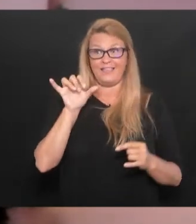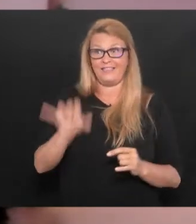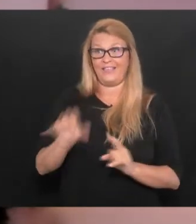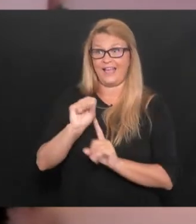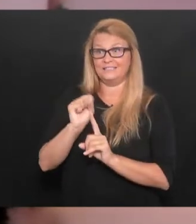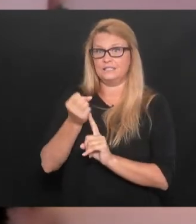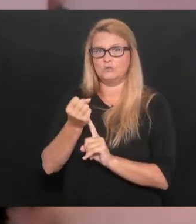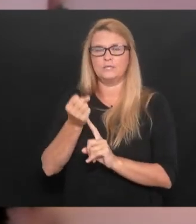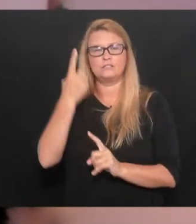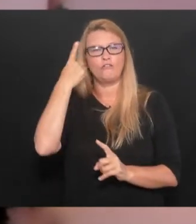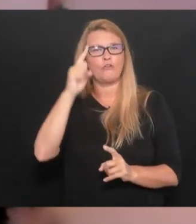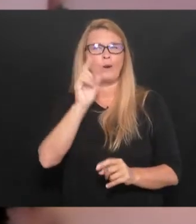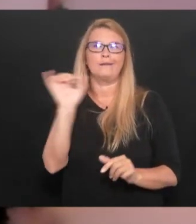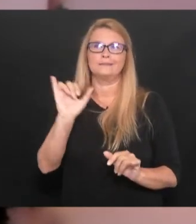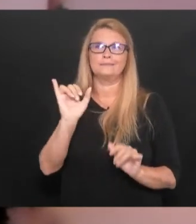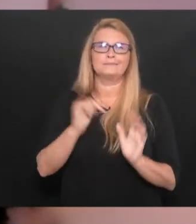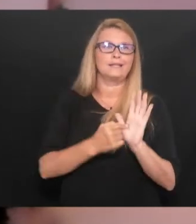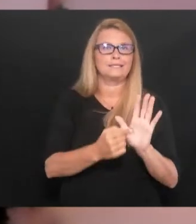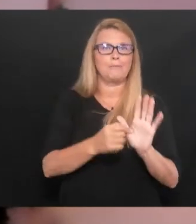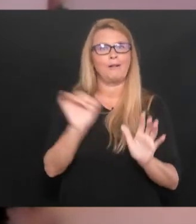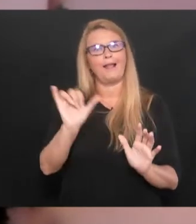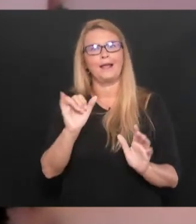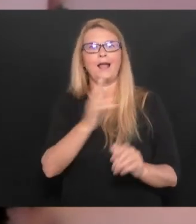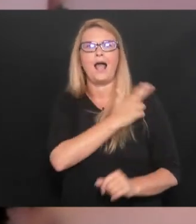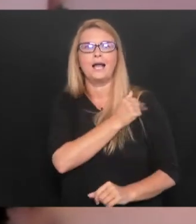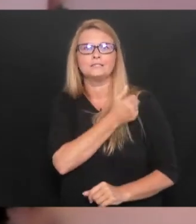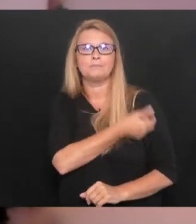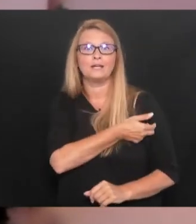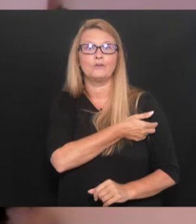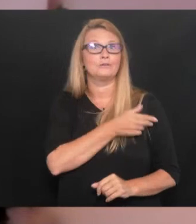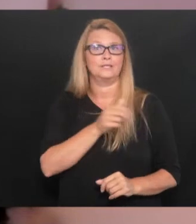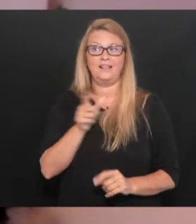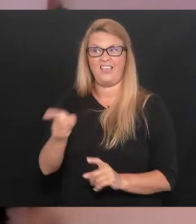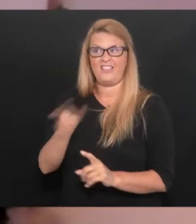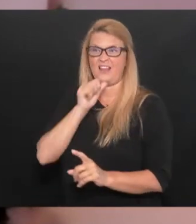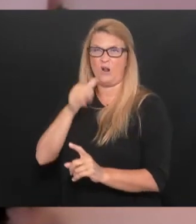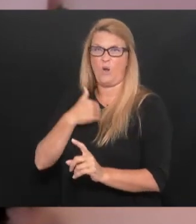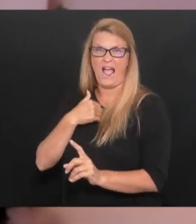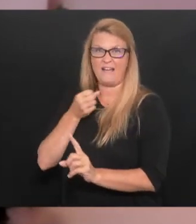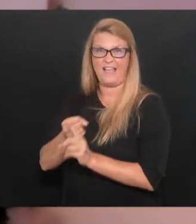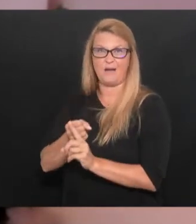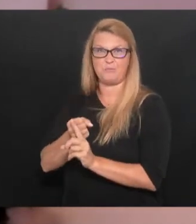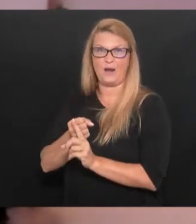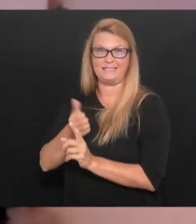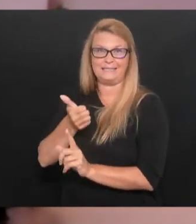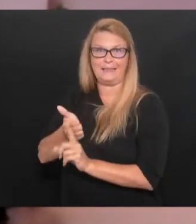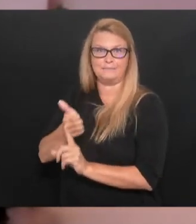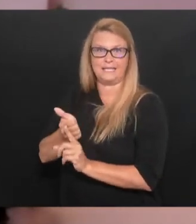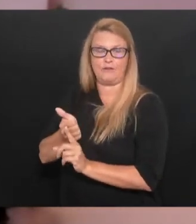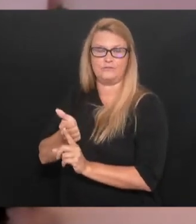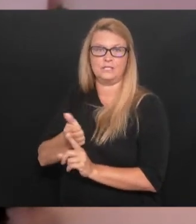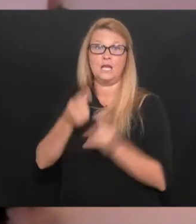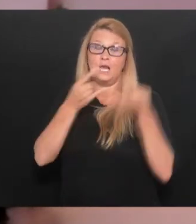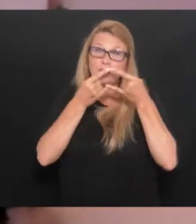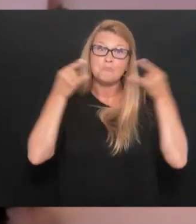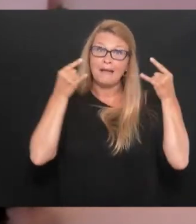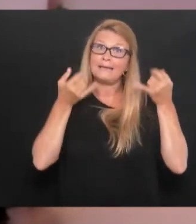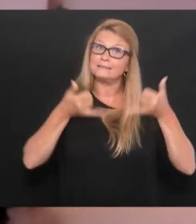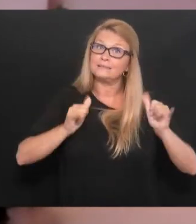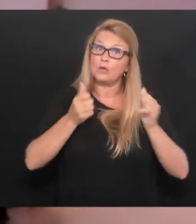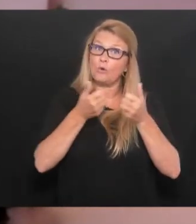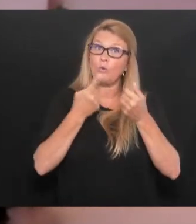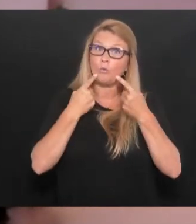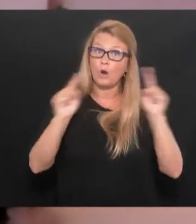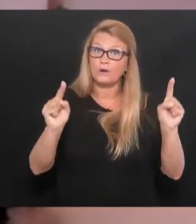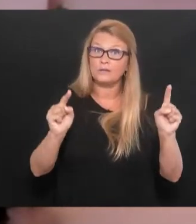like healthcare where people wear masks, we're not seeing those outbreaks. And so masks still seem to be effective in doing the other